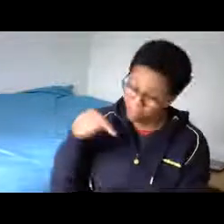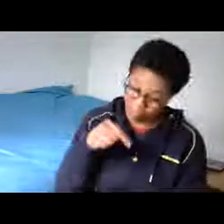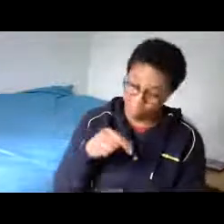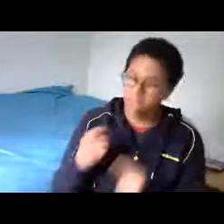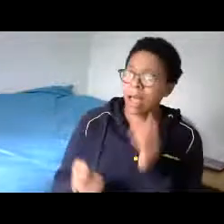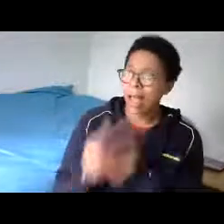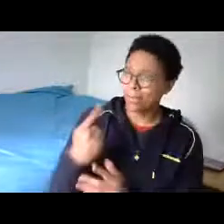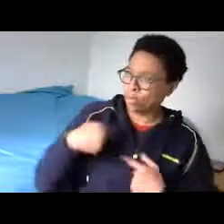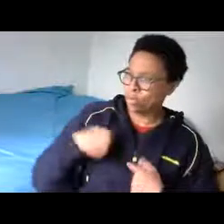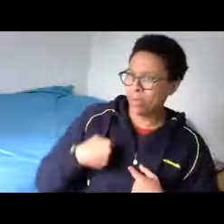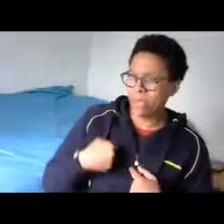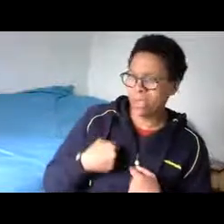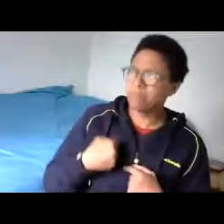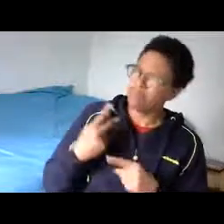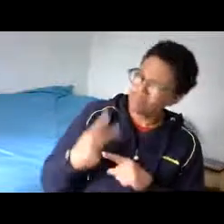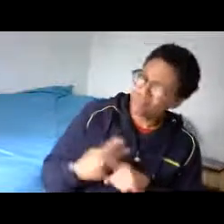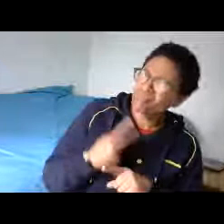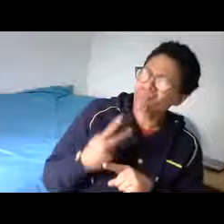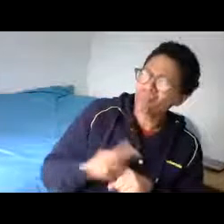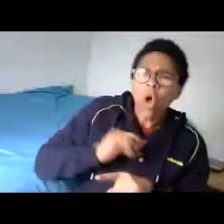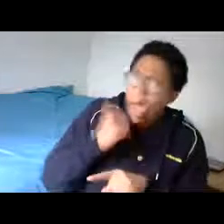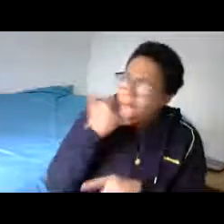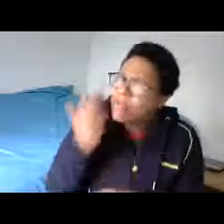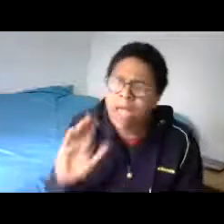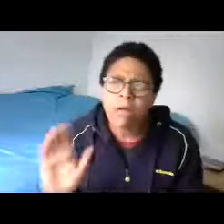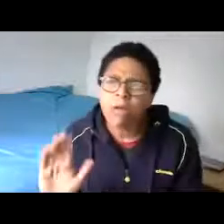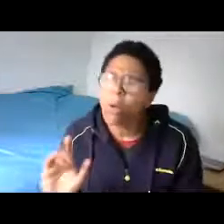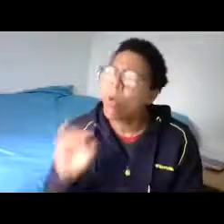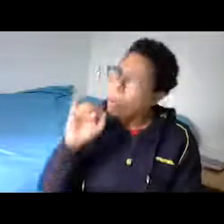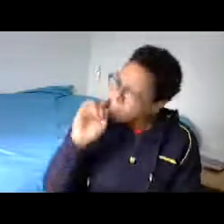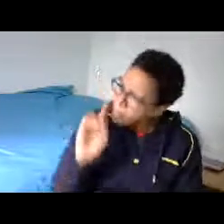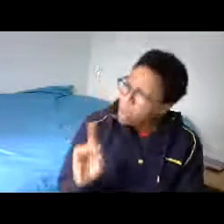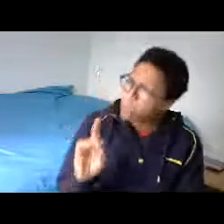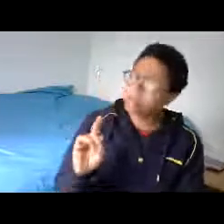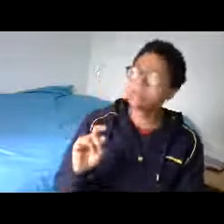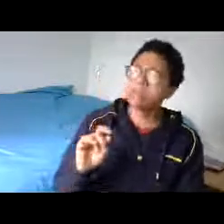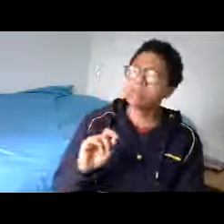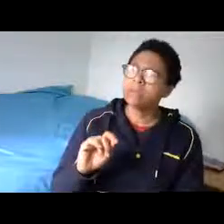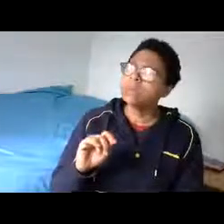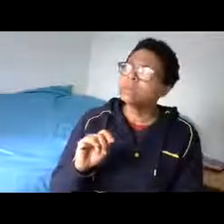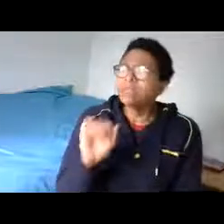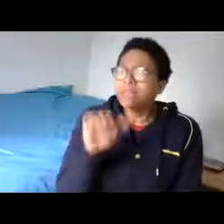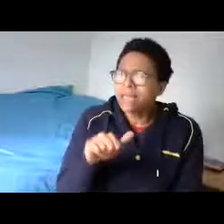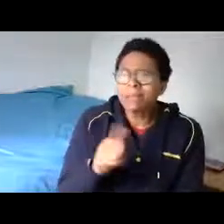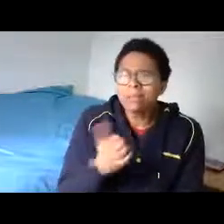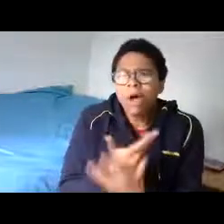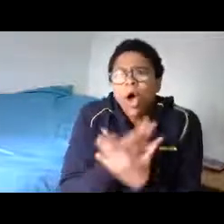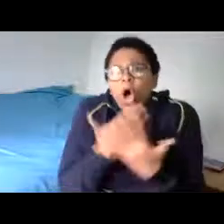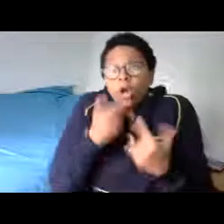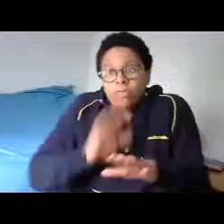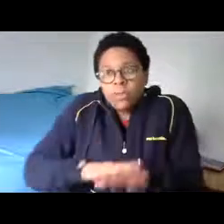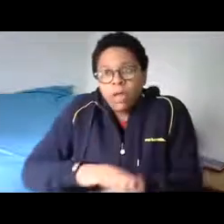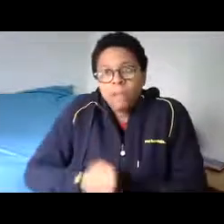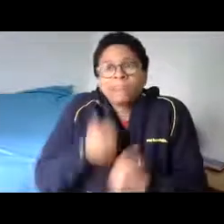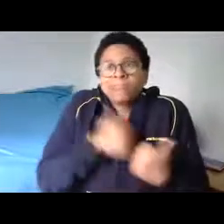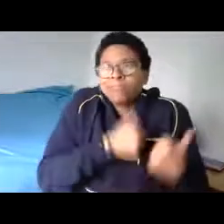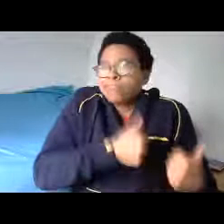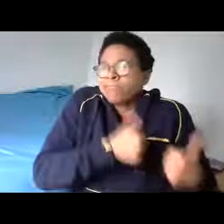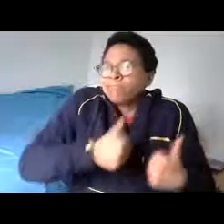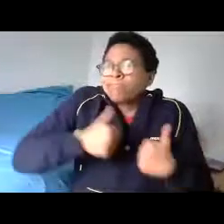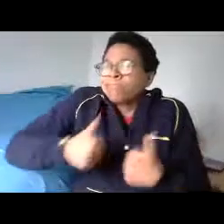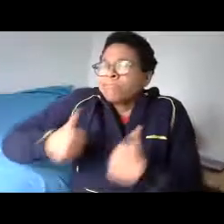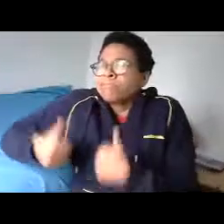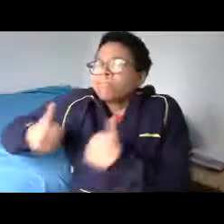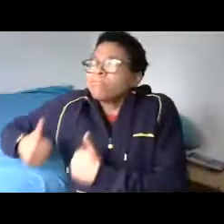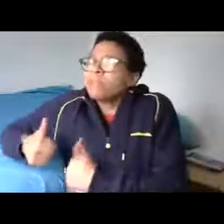it's not all kind of all just very going really well, and there are risks. So what I'm talking about, I'll